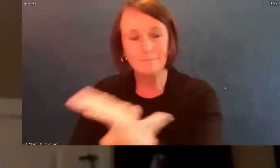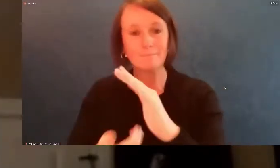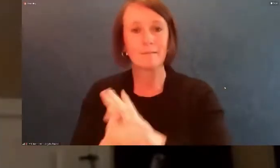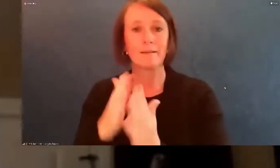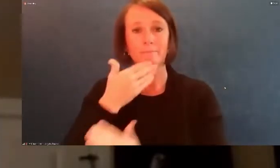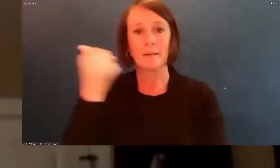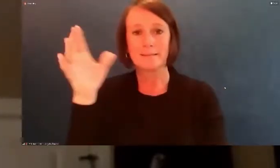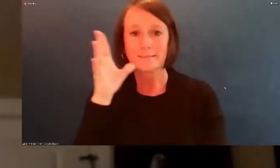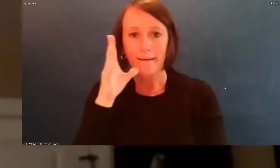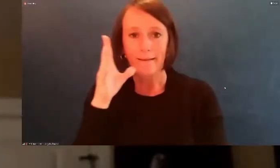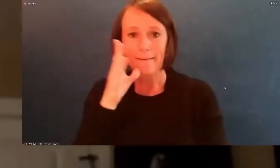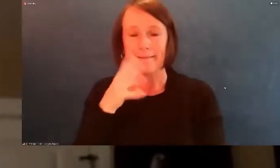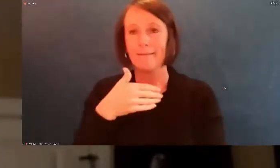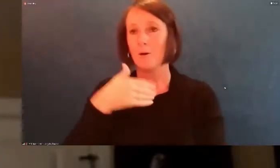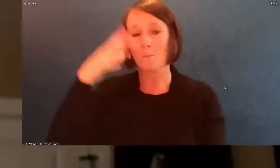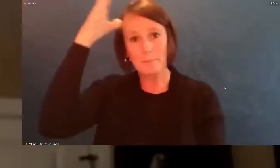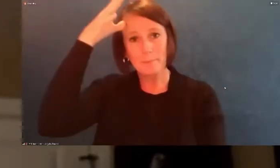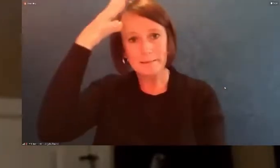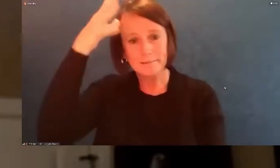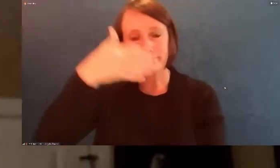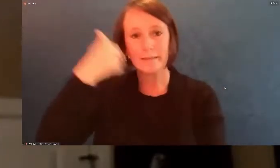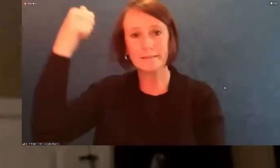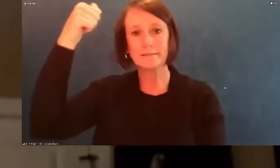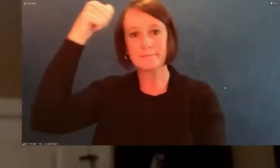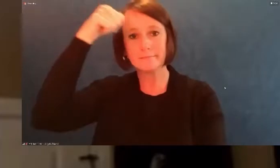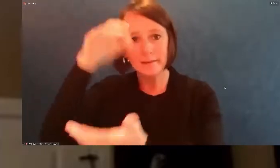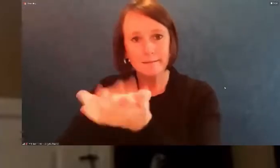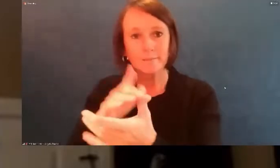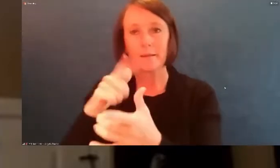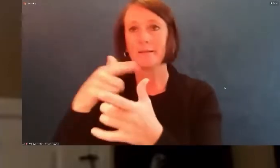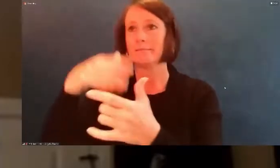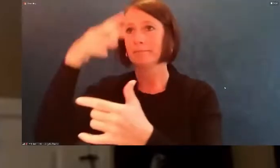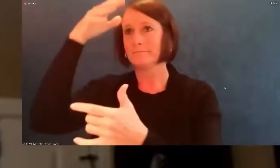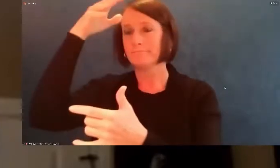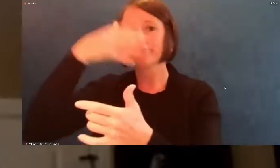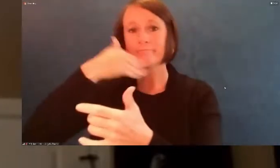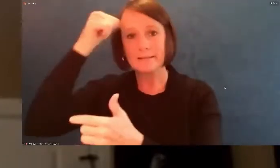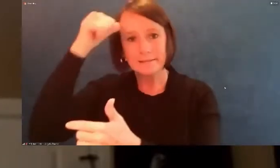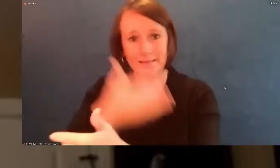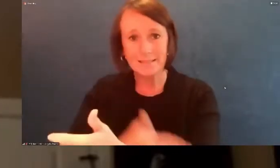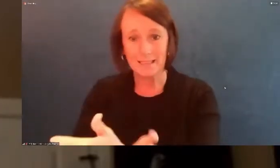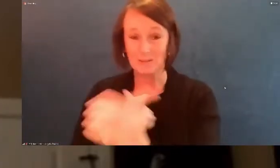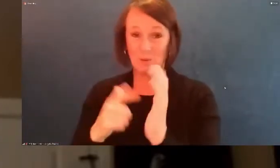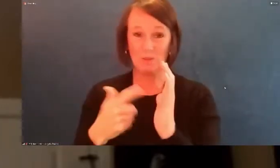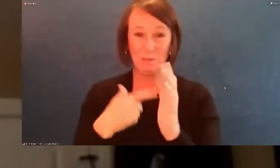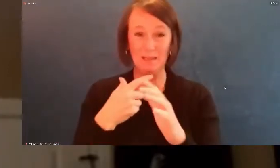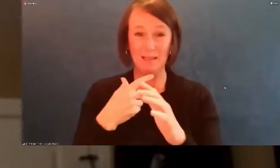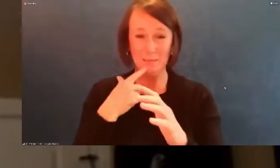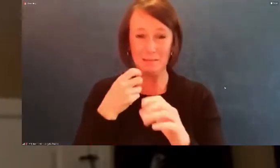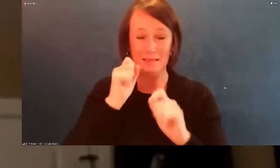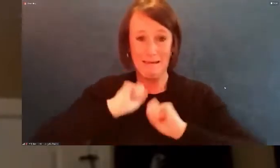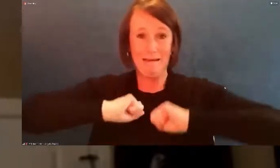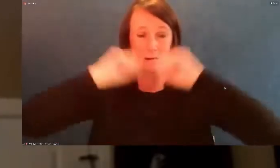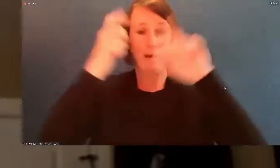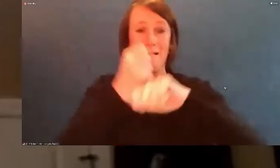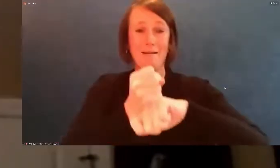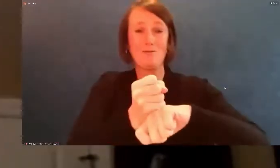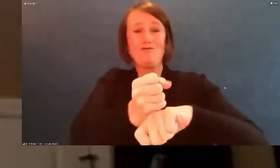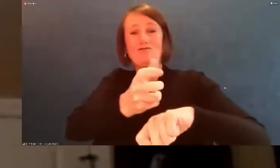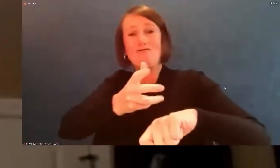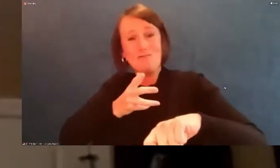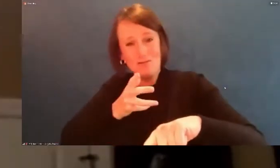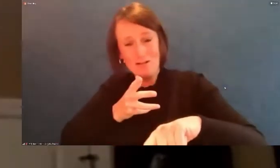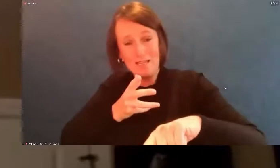for all of you who want to be writers, remember sometimes you have to get up earlier than everybody else on the planet to work your